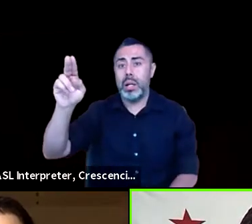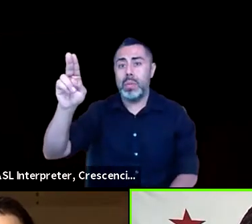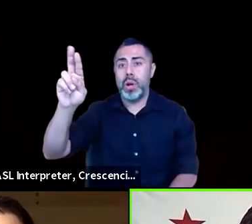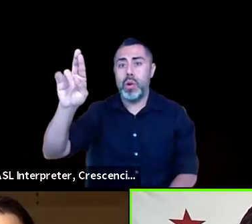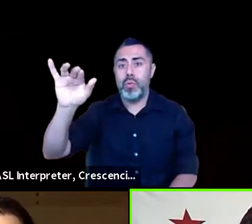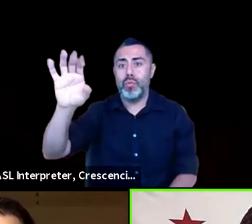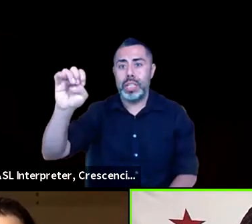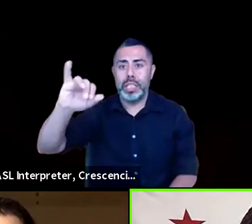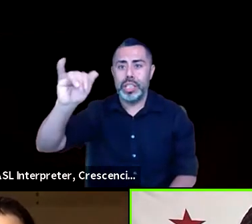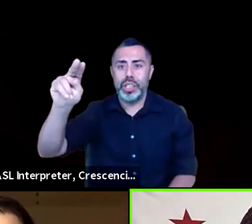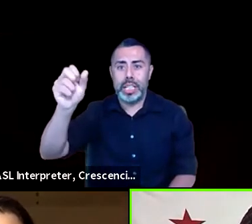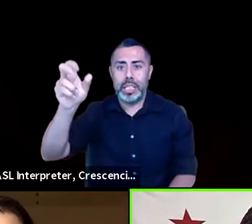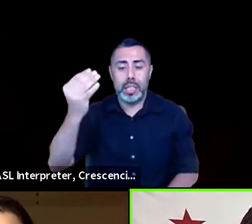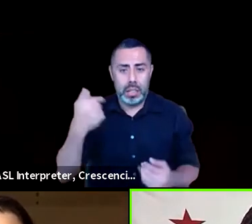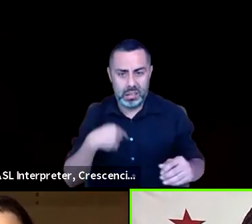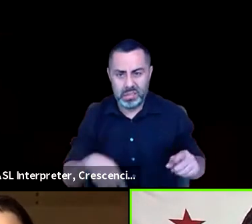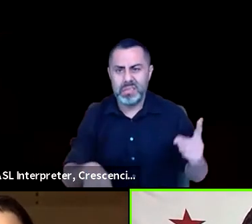Inhale,